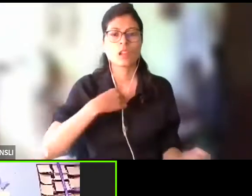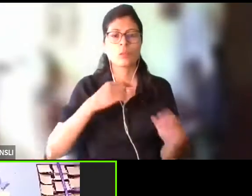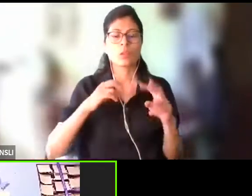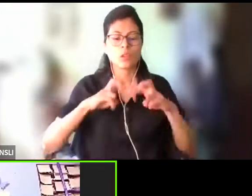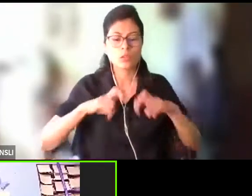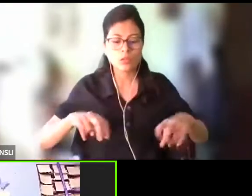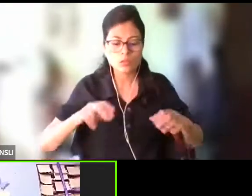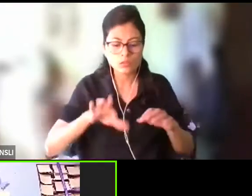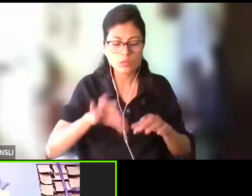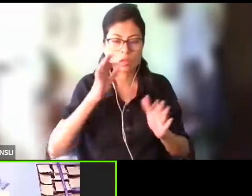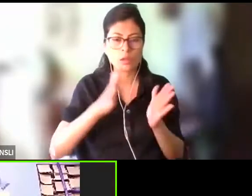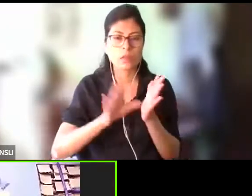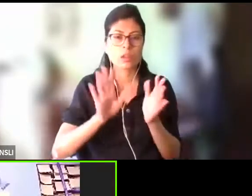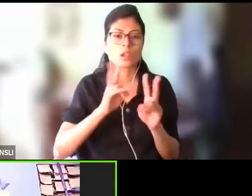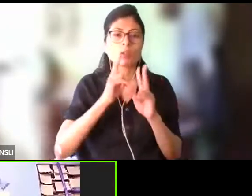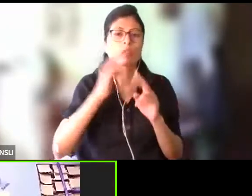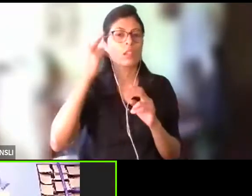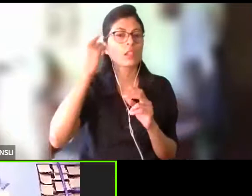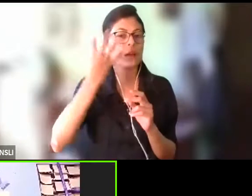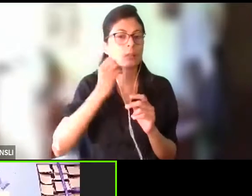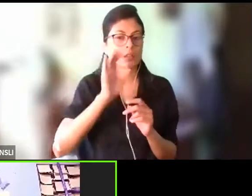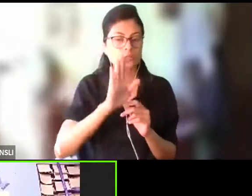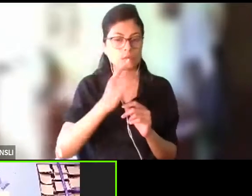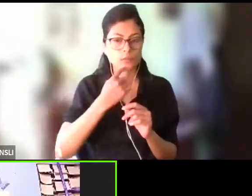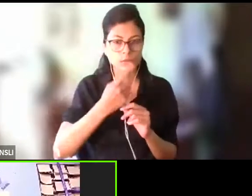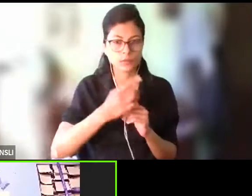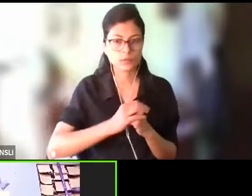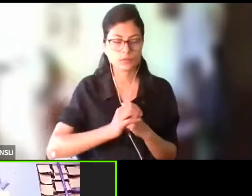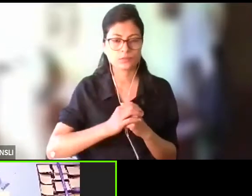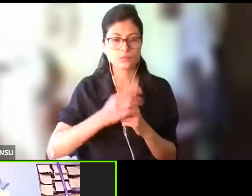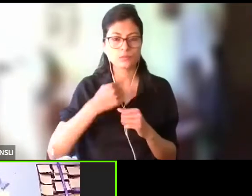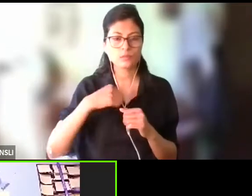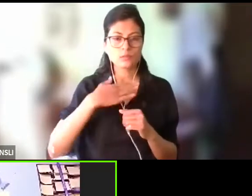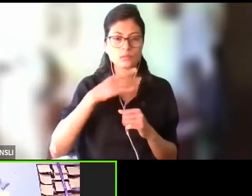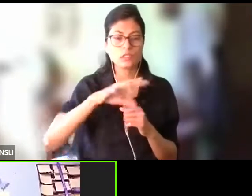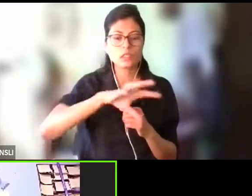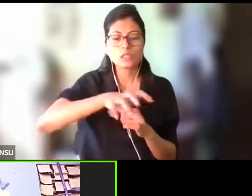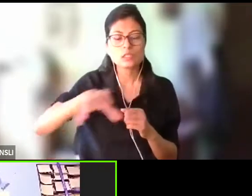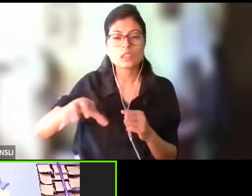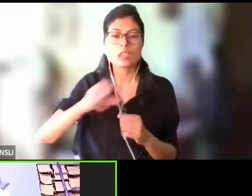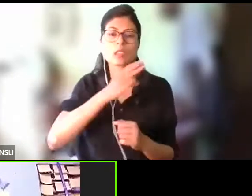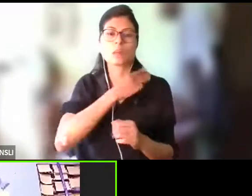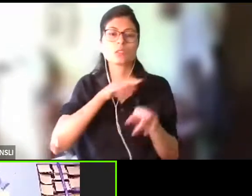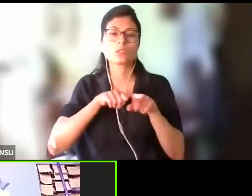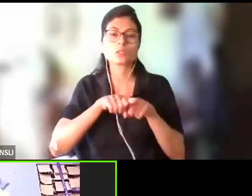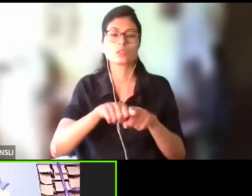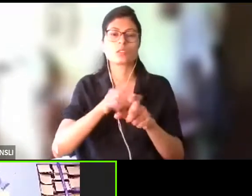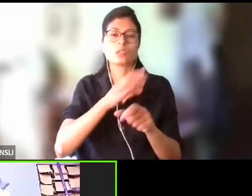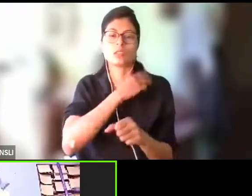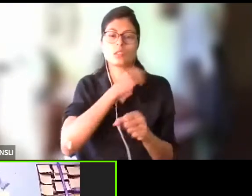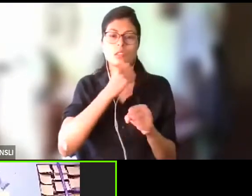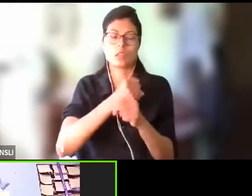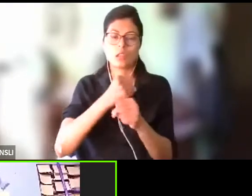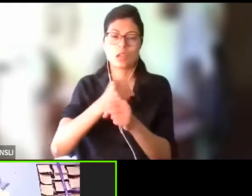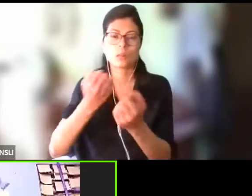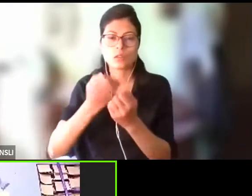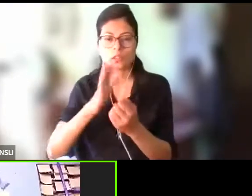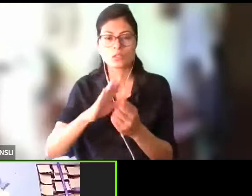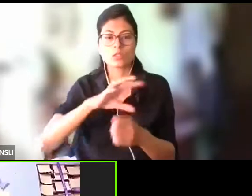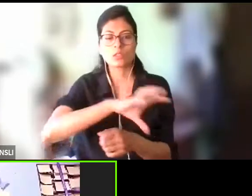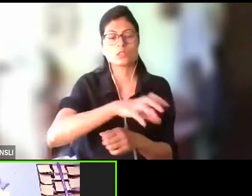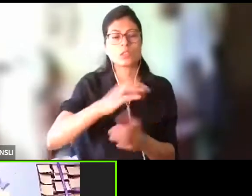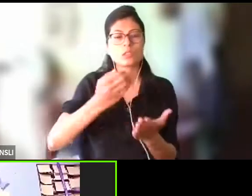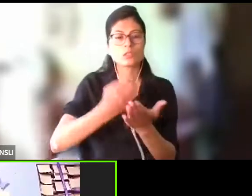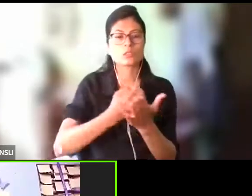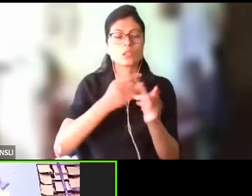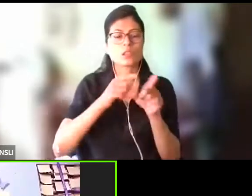over the years. We've been working with the local CBOs in the area and other CSOs to